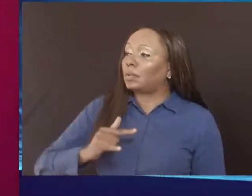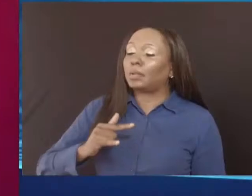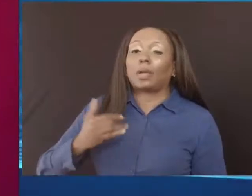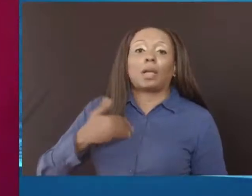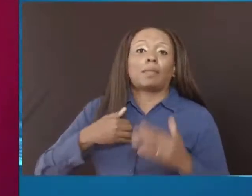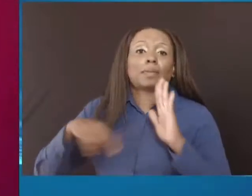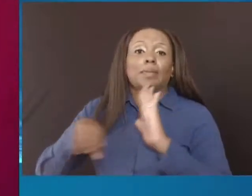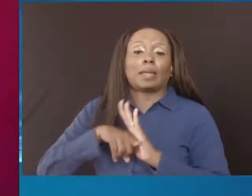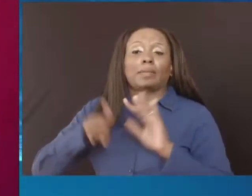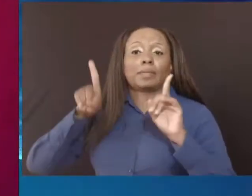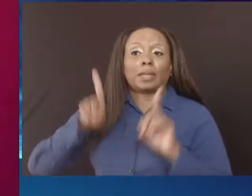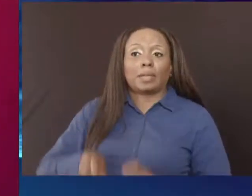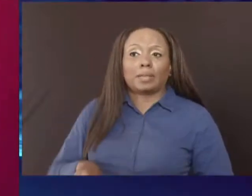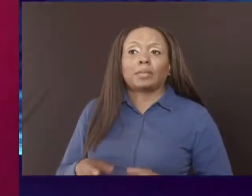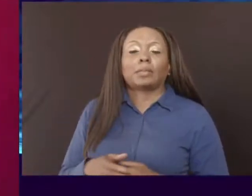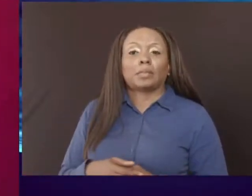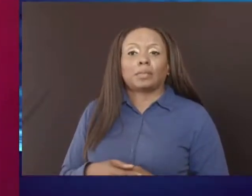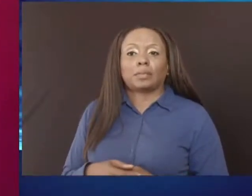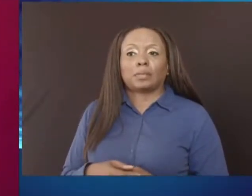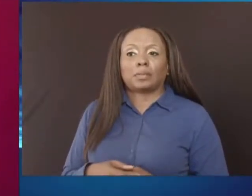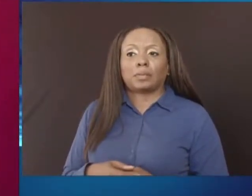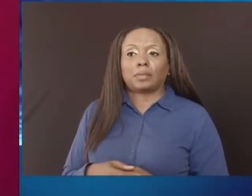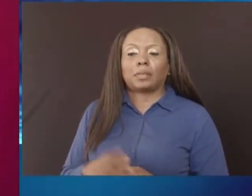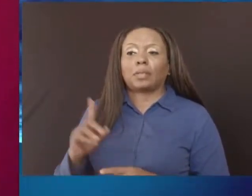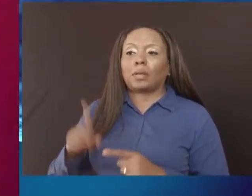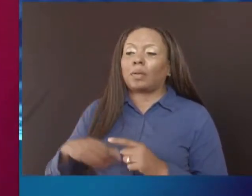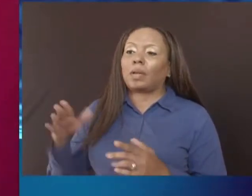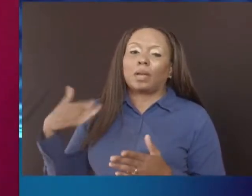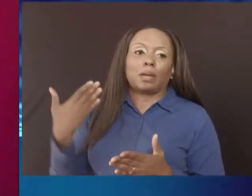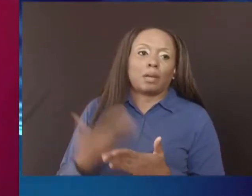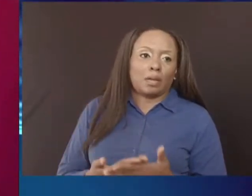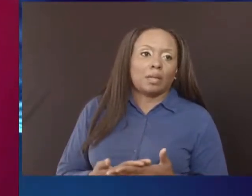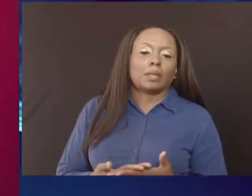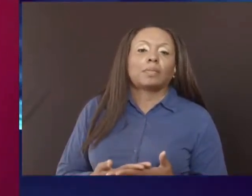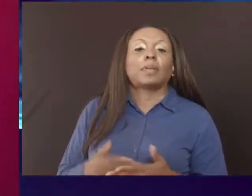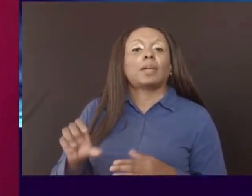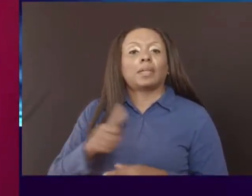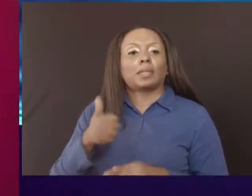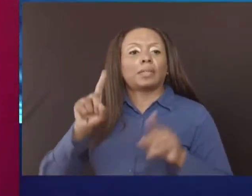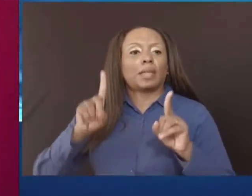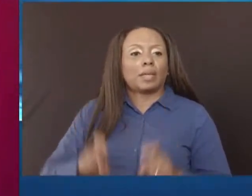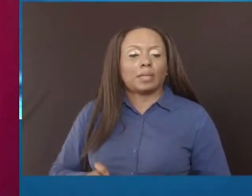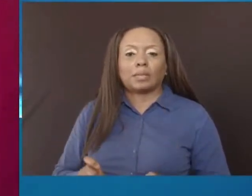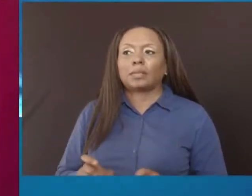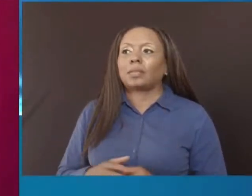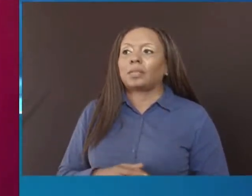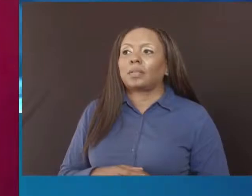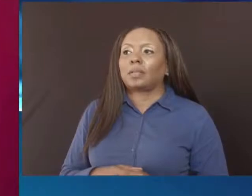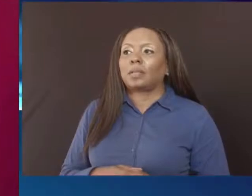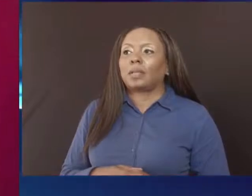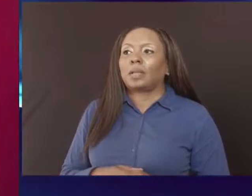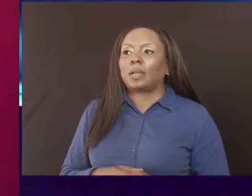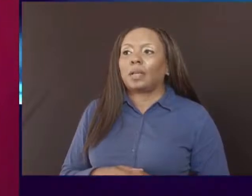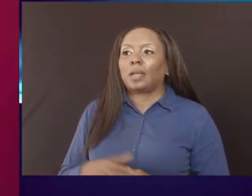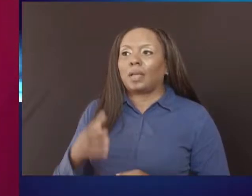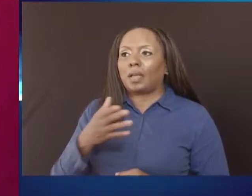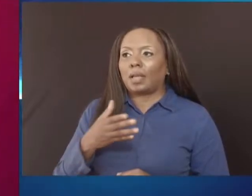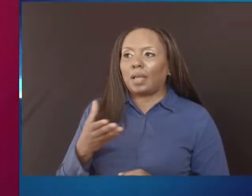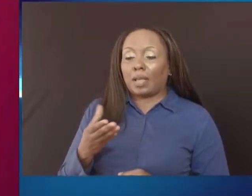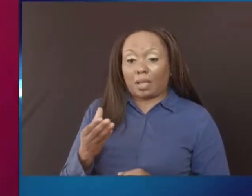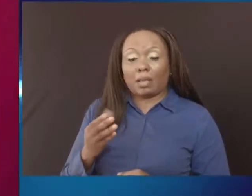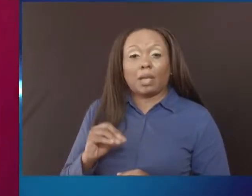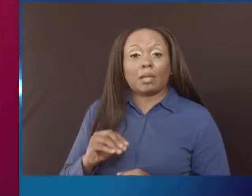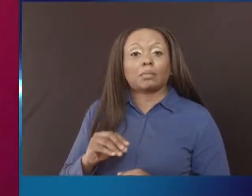negative test done 3 days before arrival. They get a test on arrival, and the quarantine ends. For